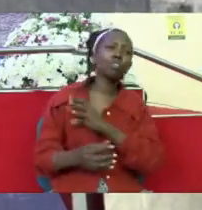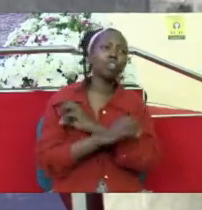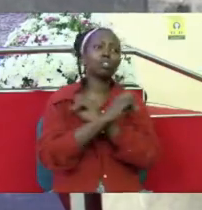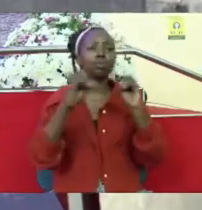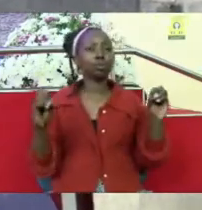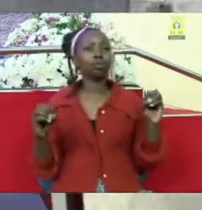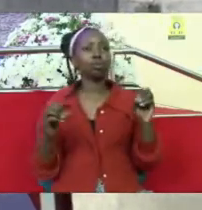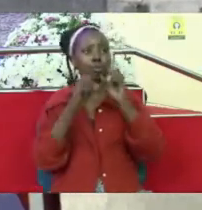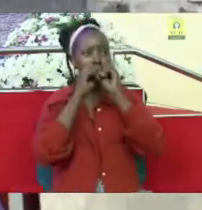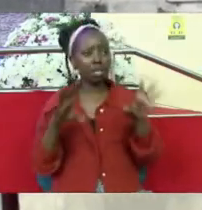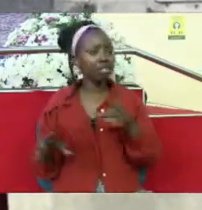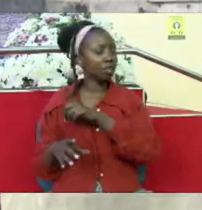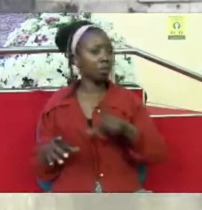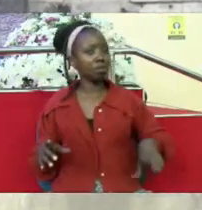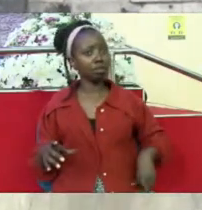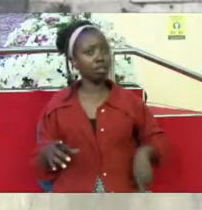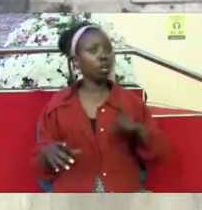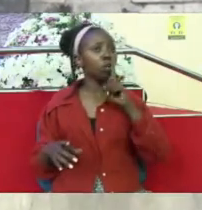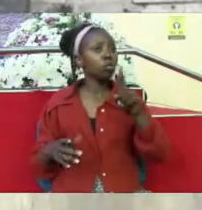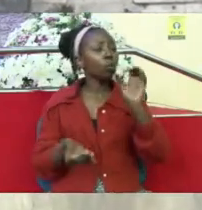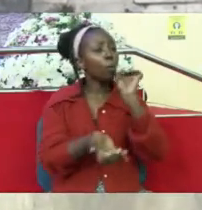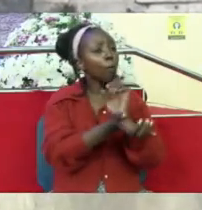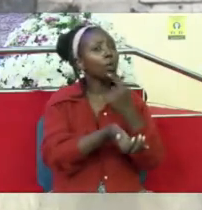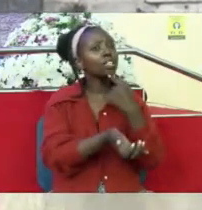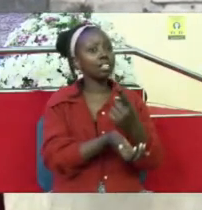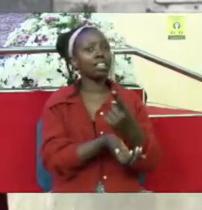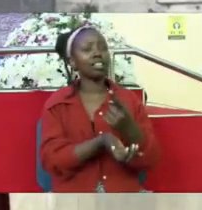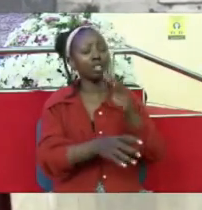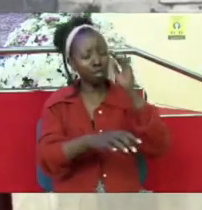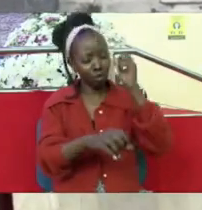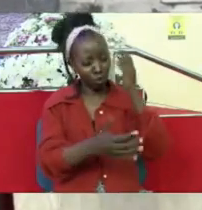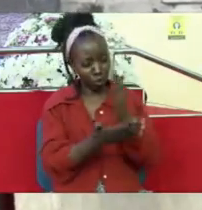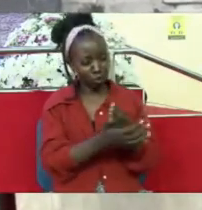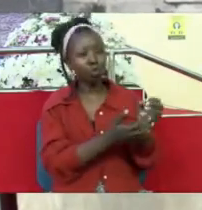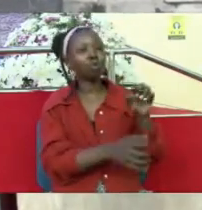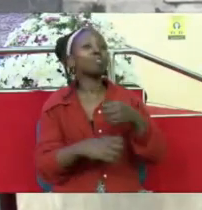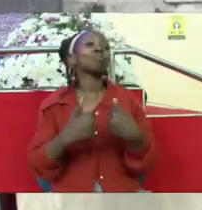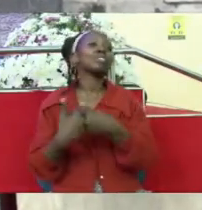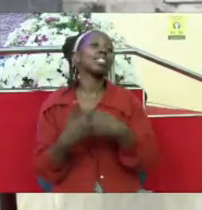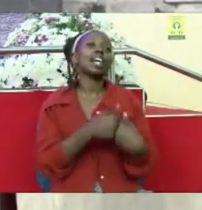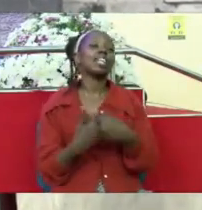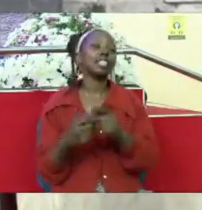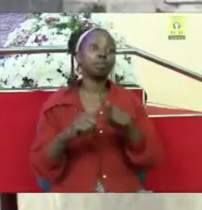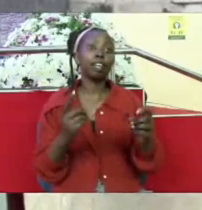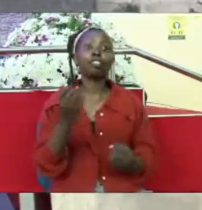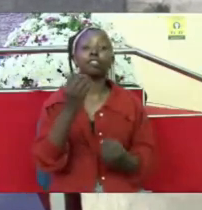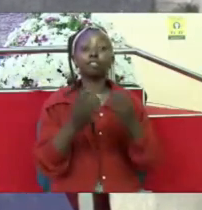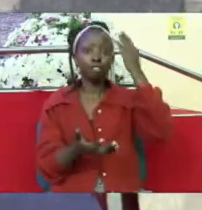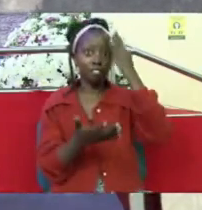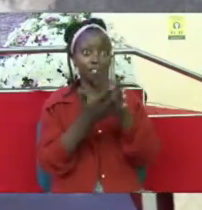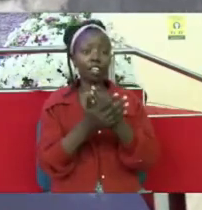Blessed be the name of the Lord. Amen. So Paul is saying. Paula anasema. There are some challenges. Kuna changamoto ndio. Your faith is growing. Lakini imani yako inakuwa. Economy is